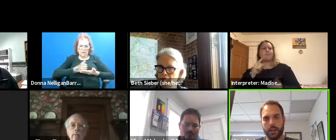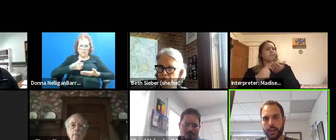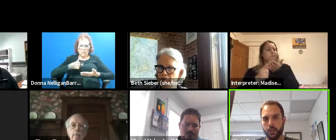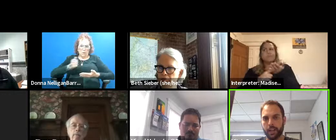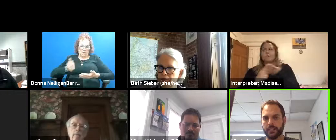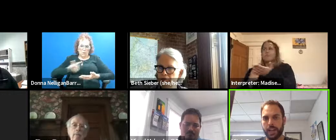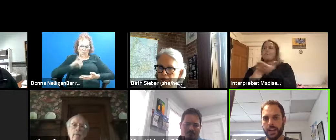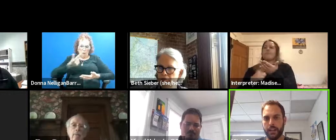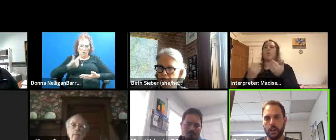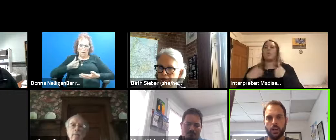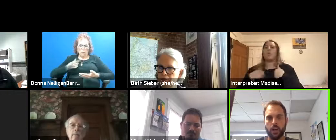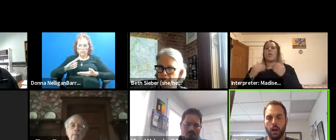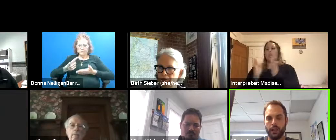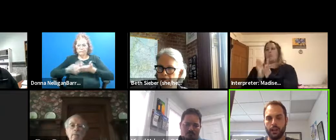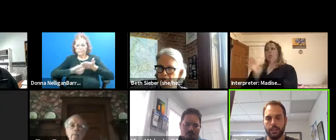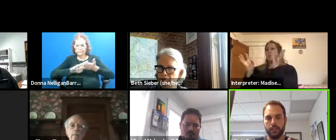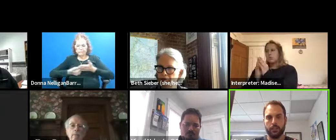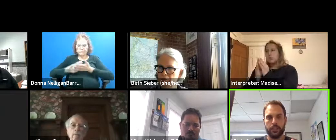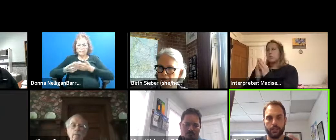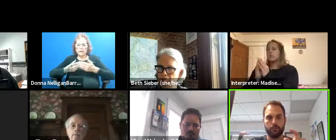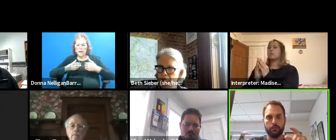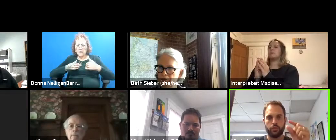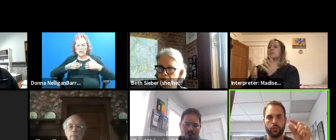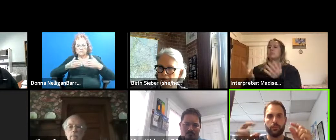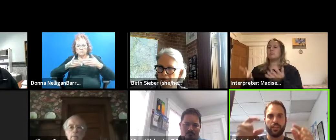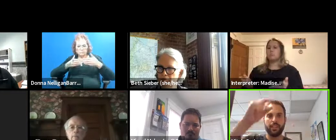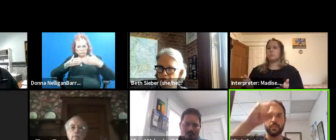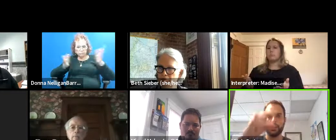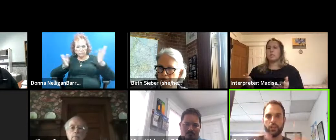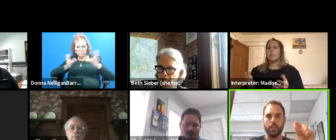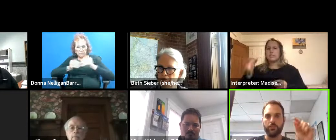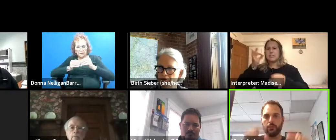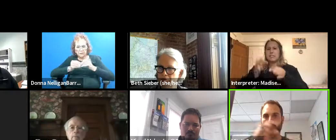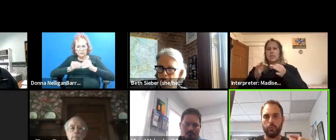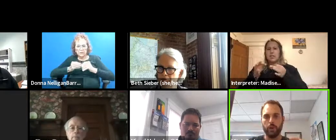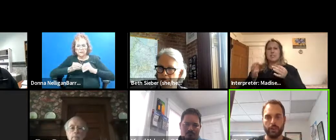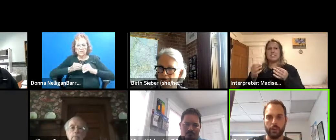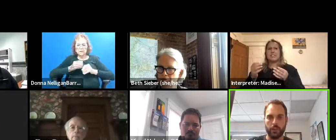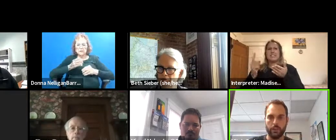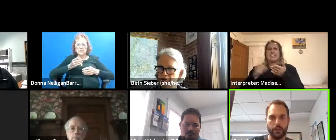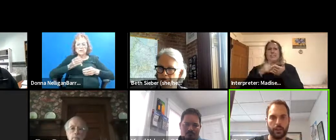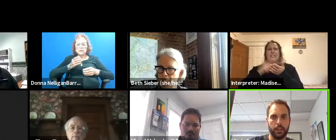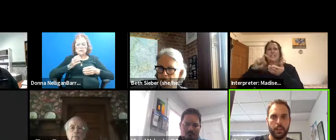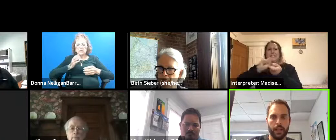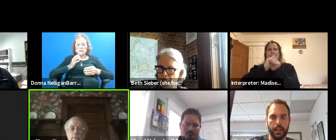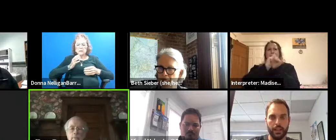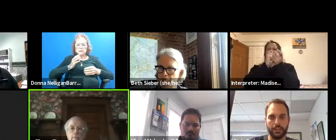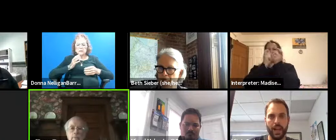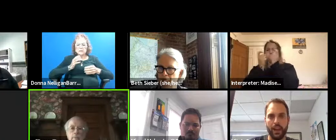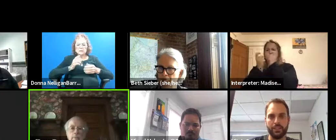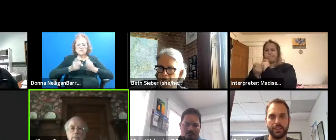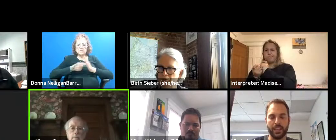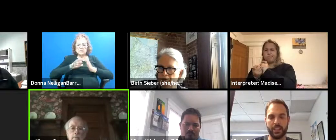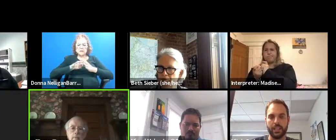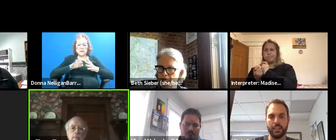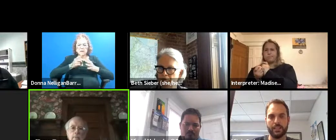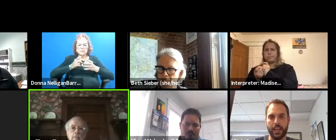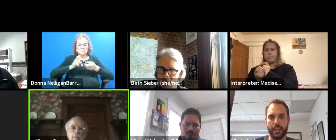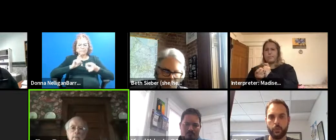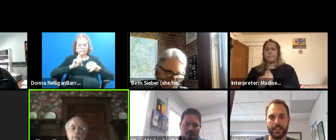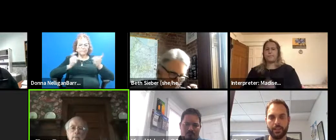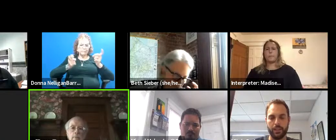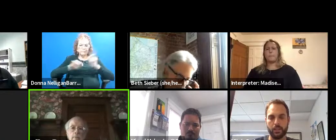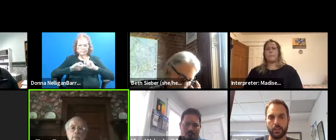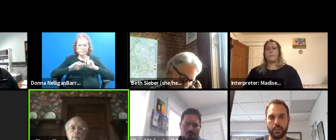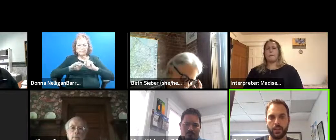public hearing, and we decide, all right, that something needs to shift one way or another. Mm-hmm. Obviously, at the end of the